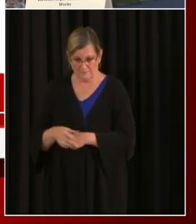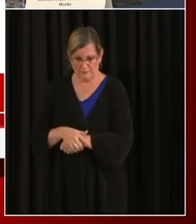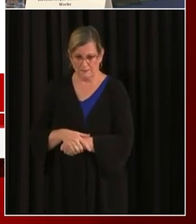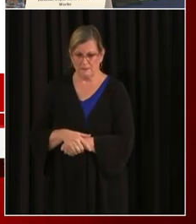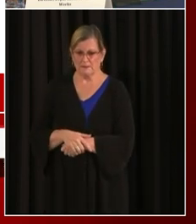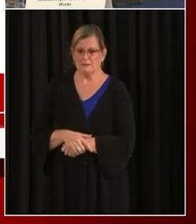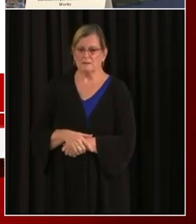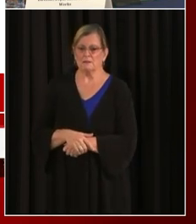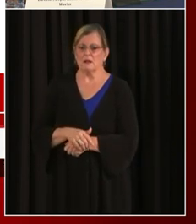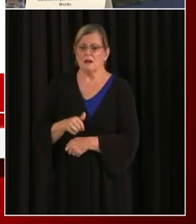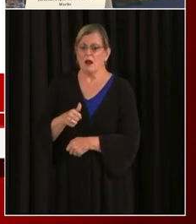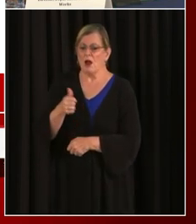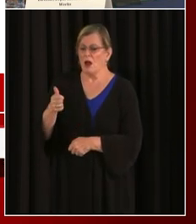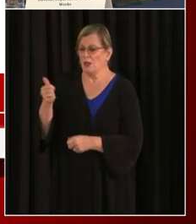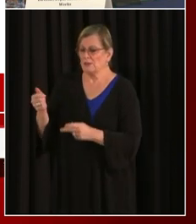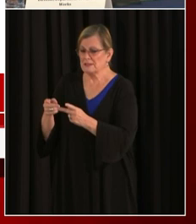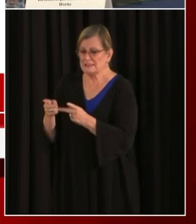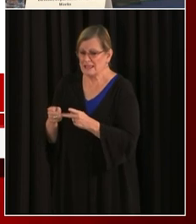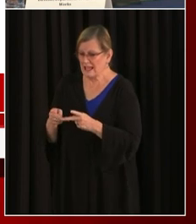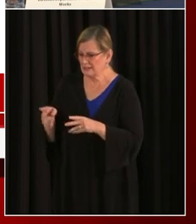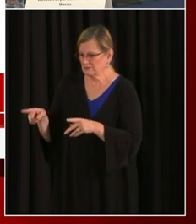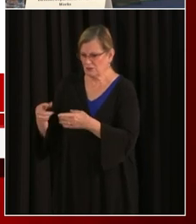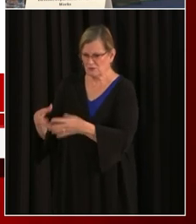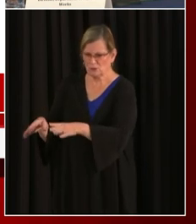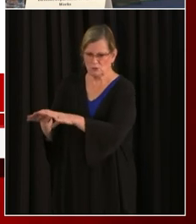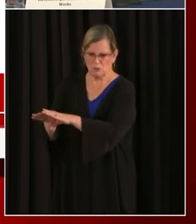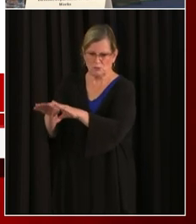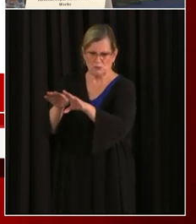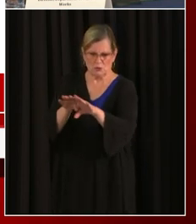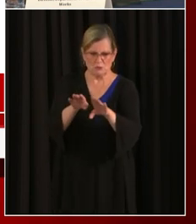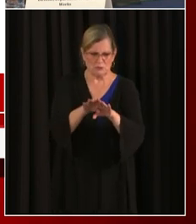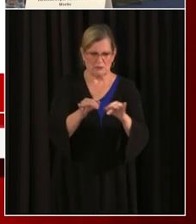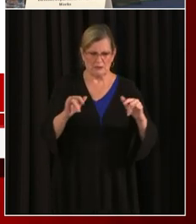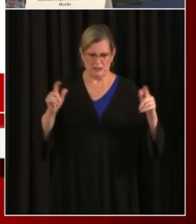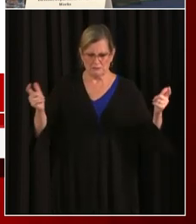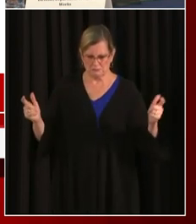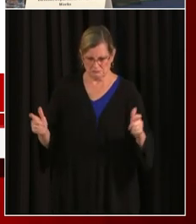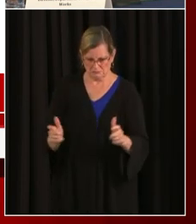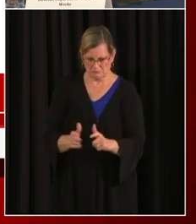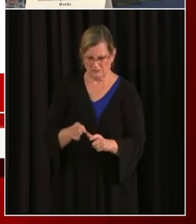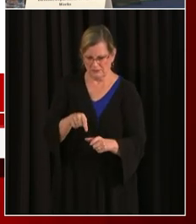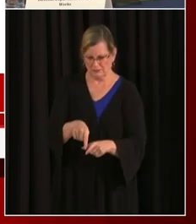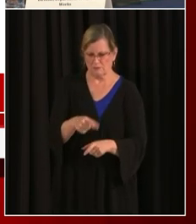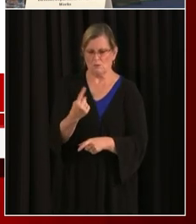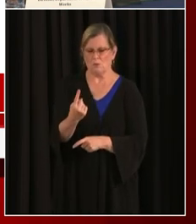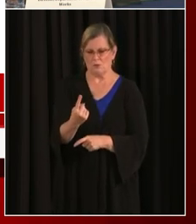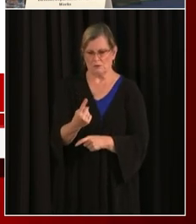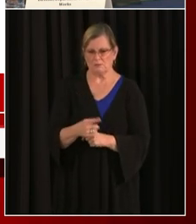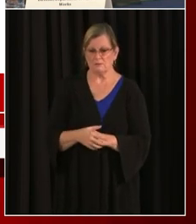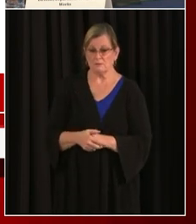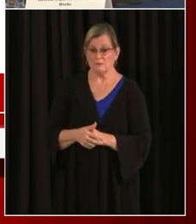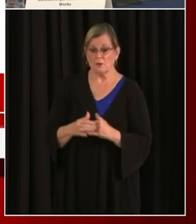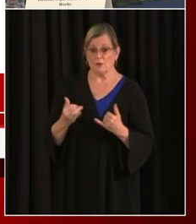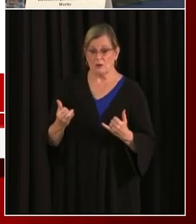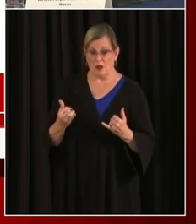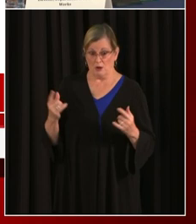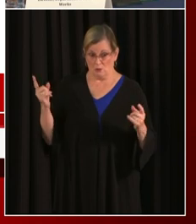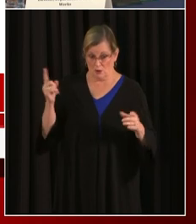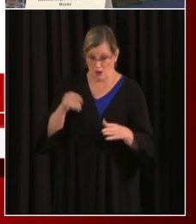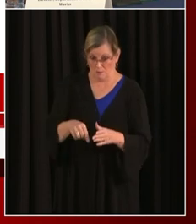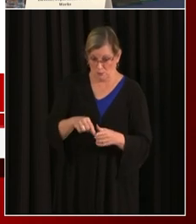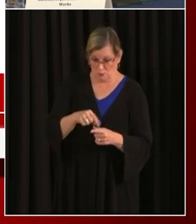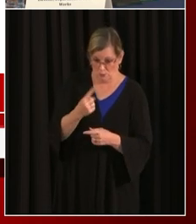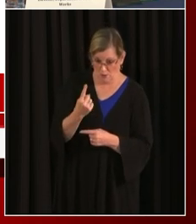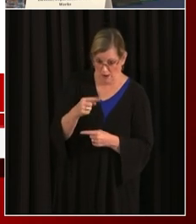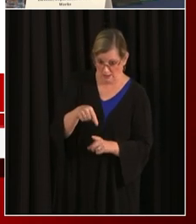sites that we were providing meals at prior to today with pamphlets and folks that can work with folks that are